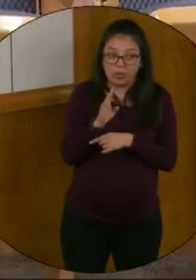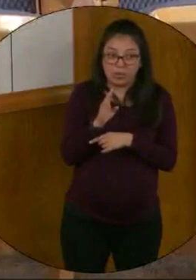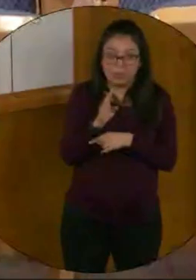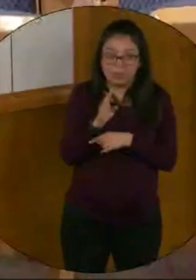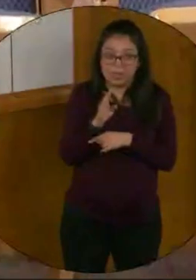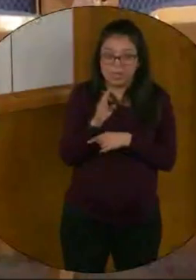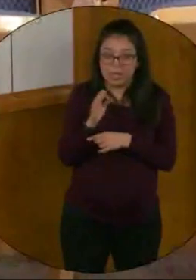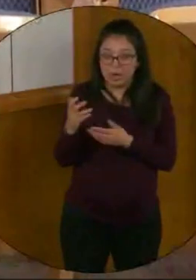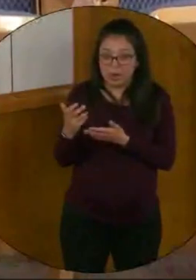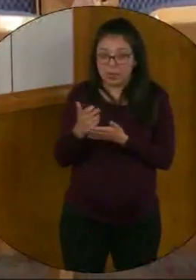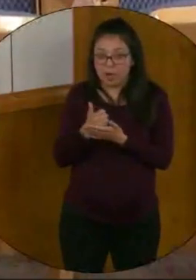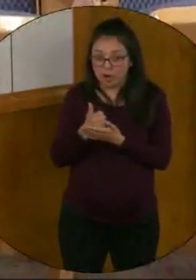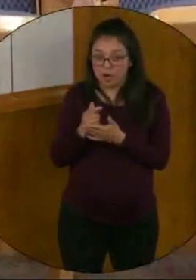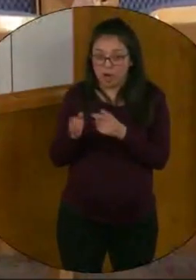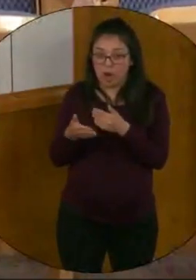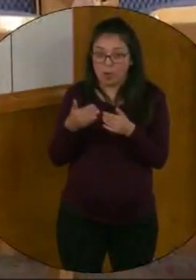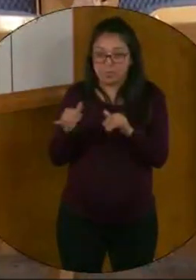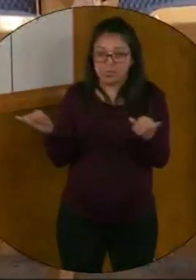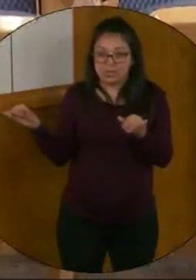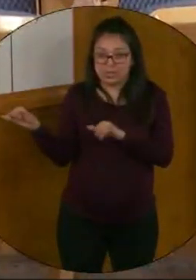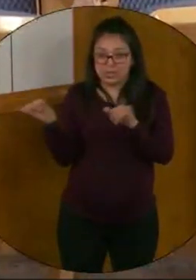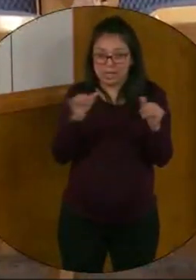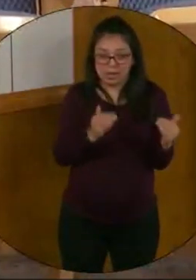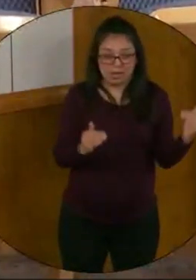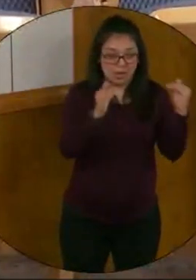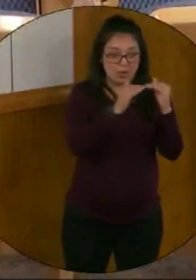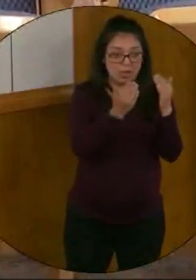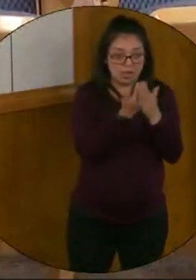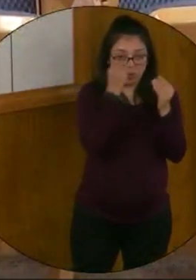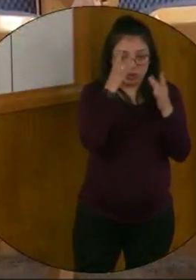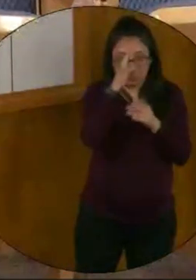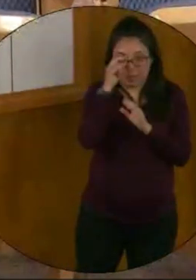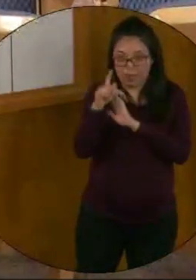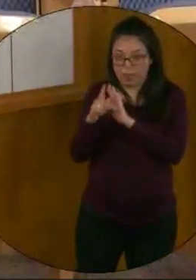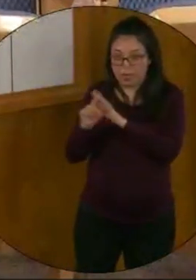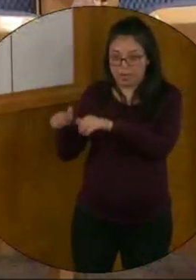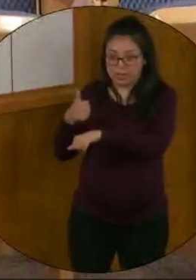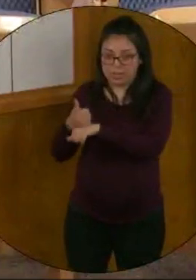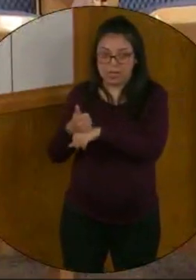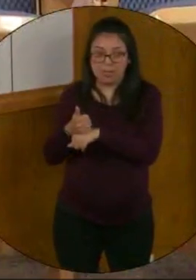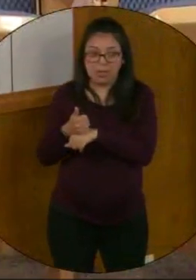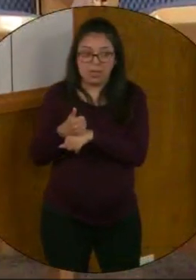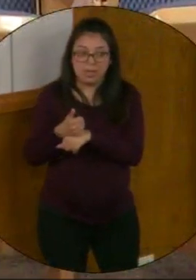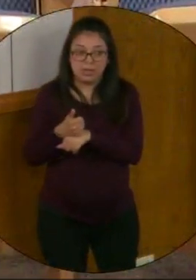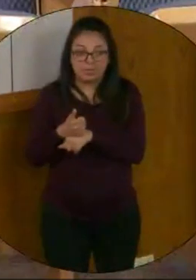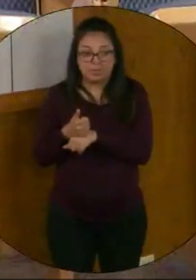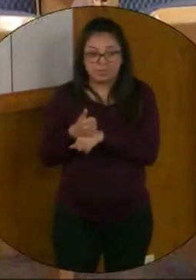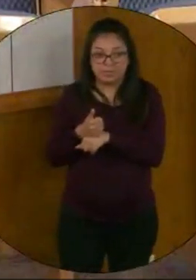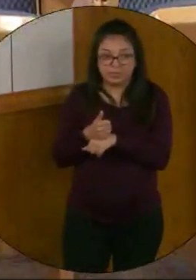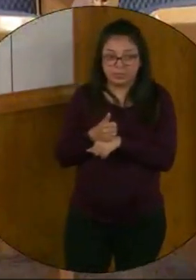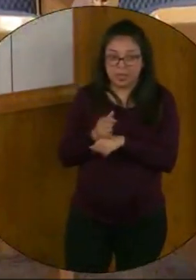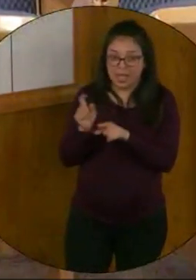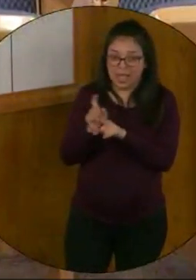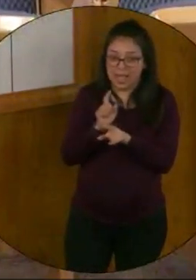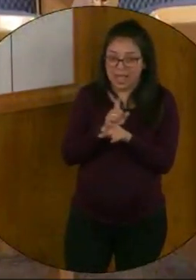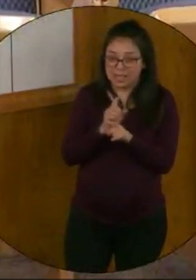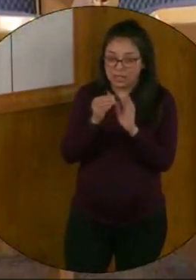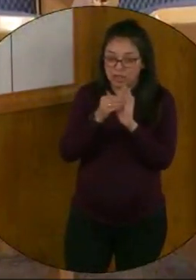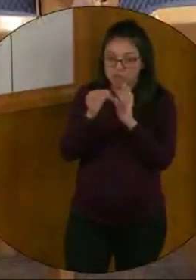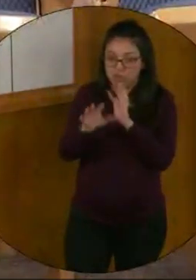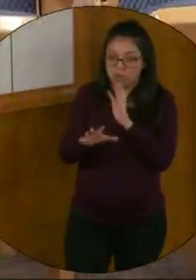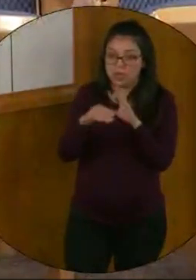new teacher because of the policies that are set in place, right? As a student